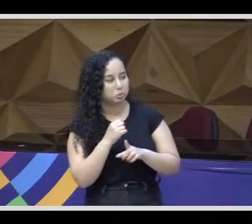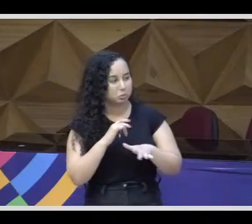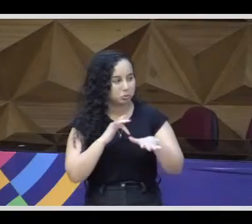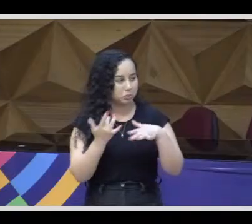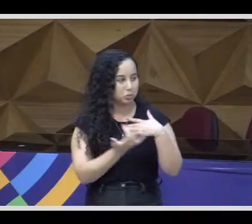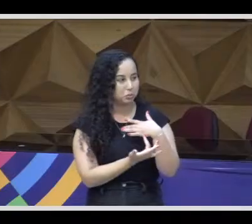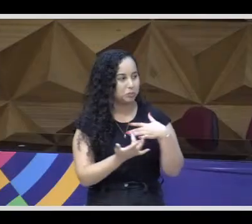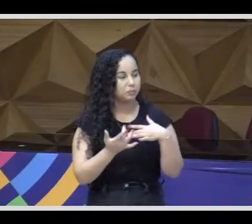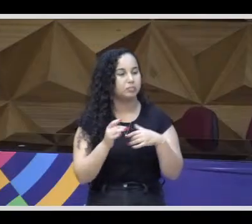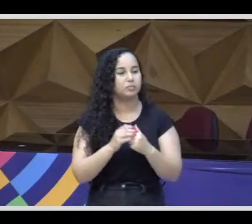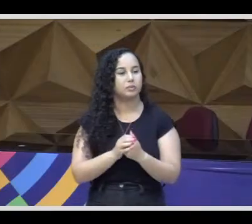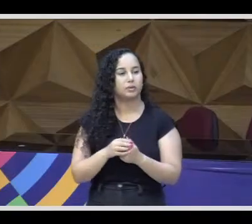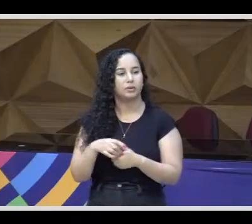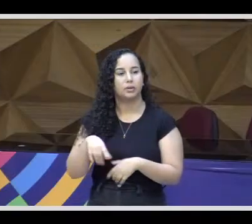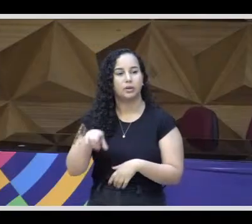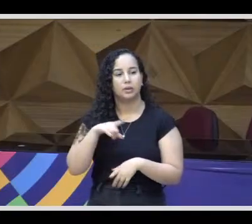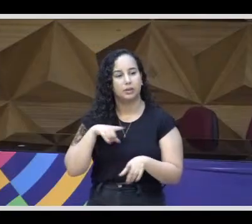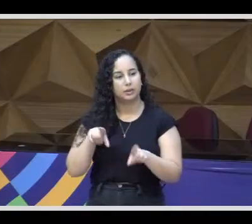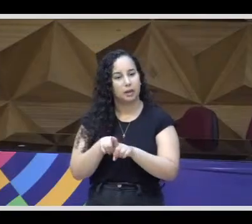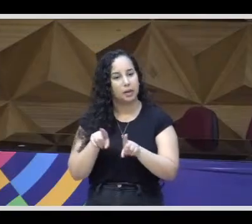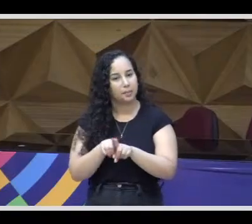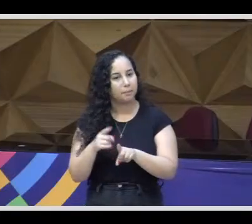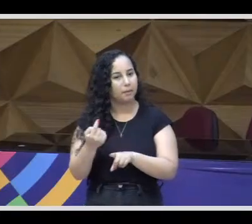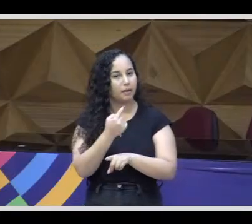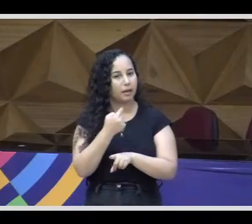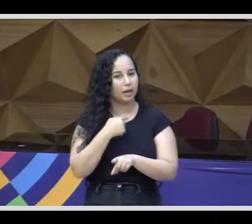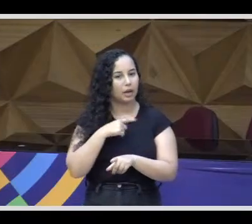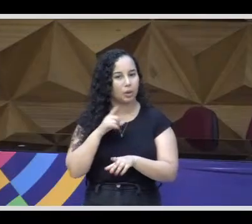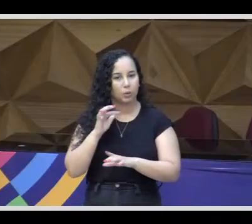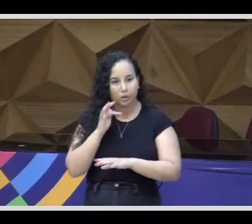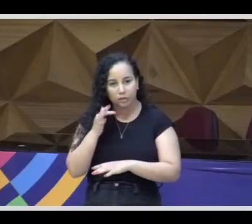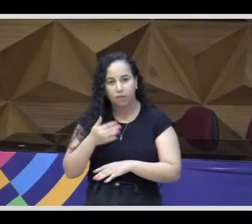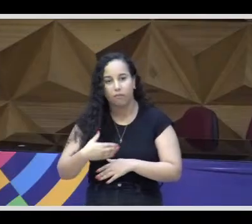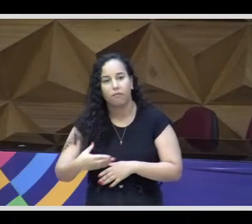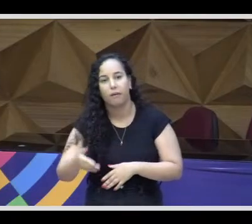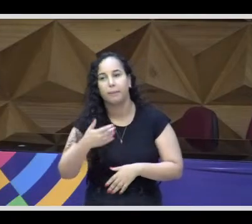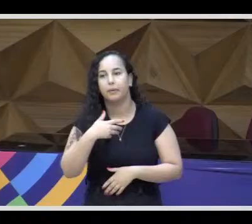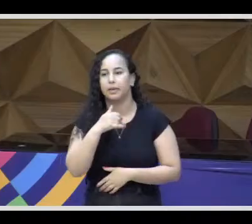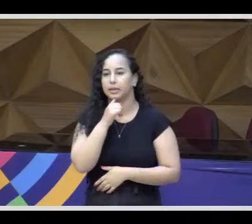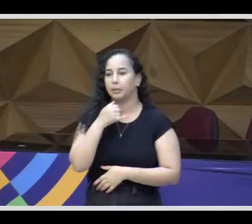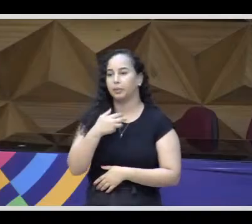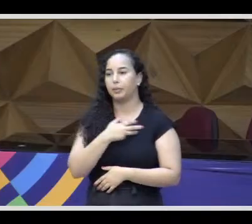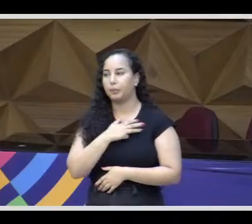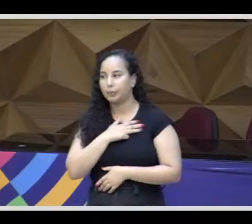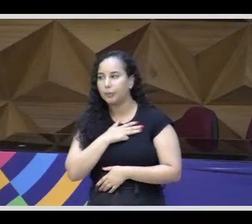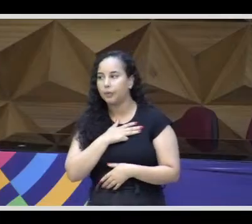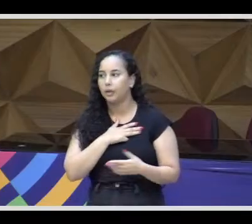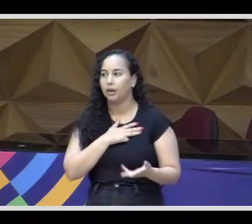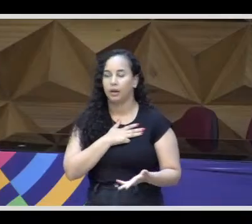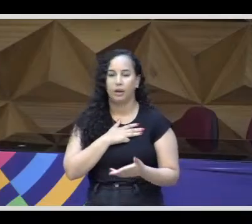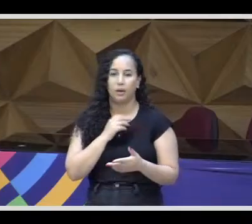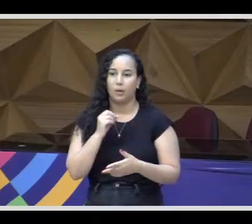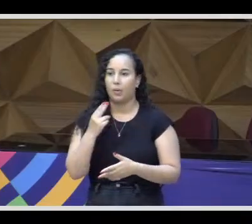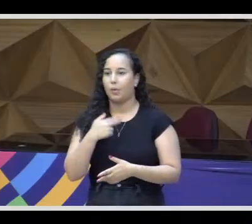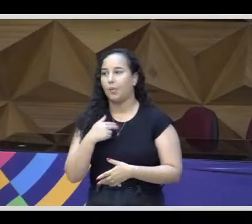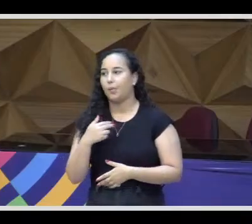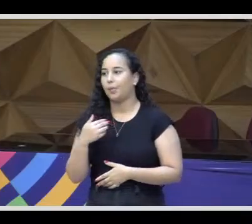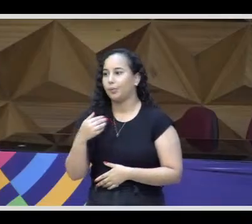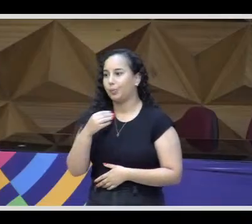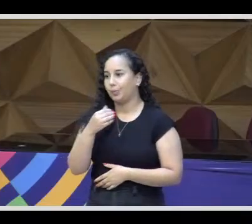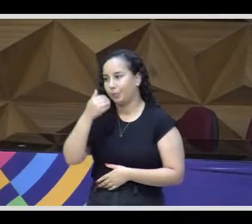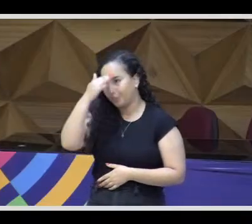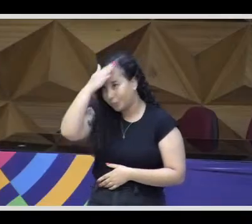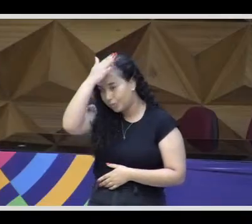weight them and predict the outcome, so Lula 54, Bolsonaro